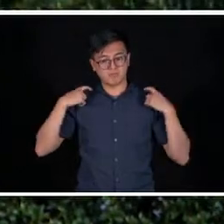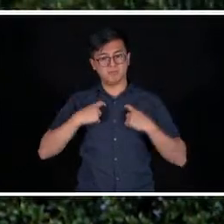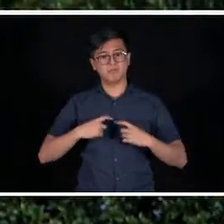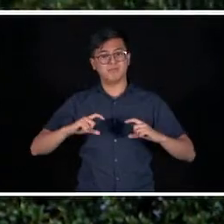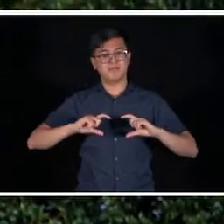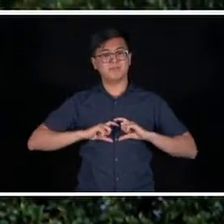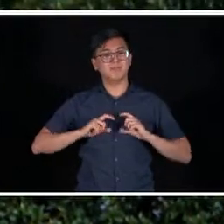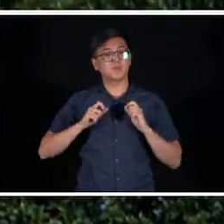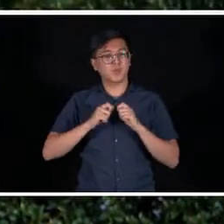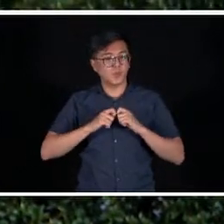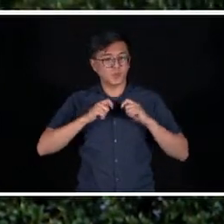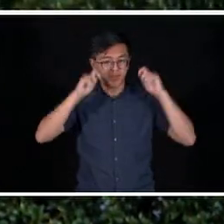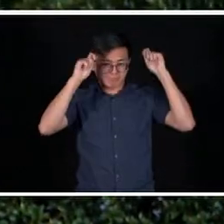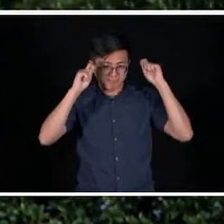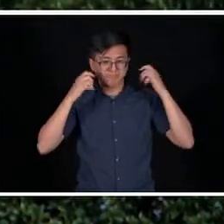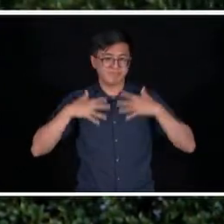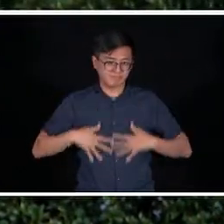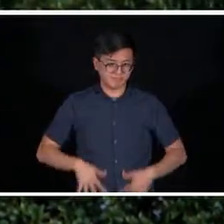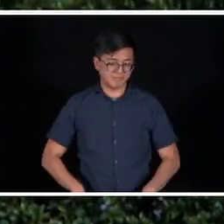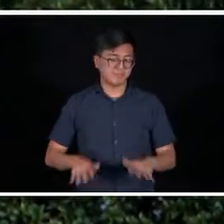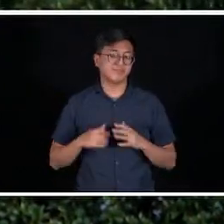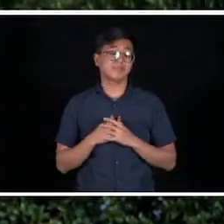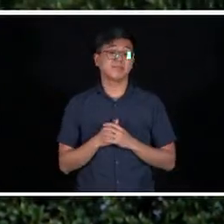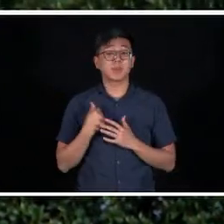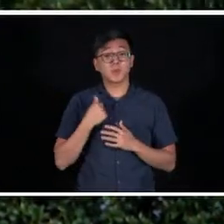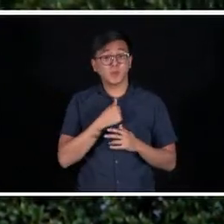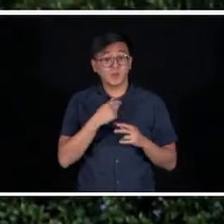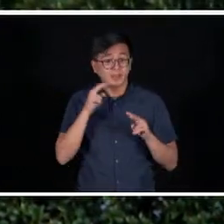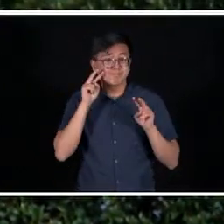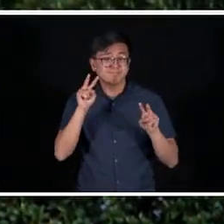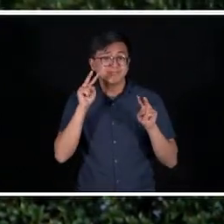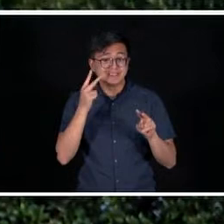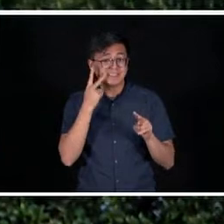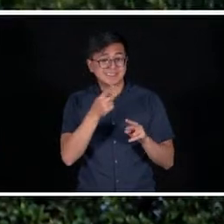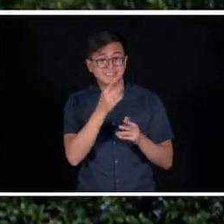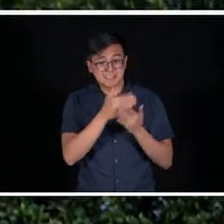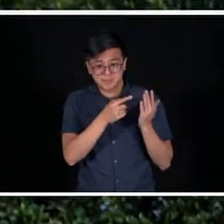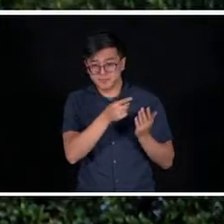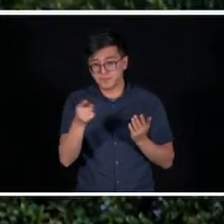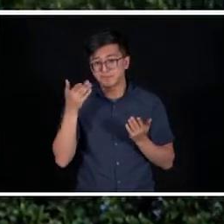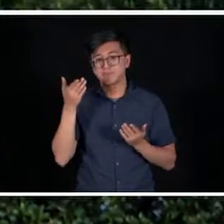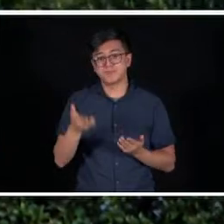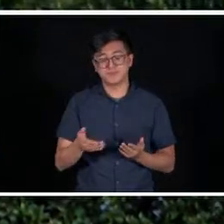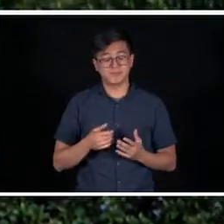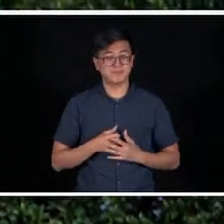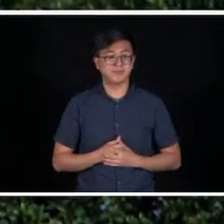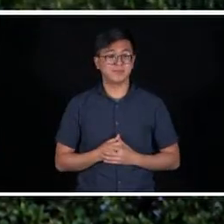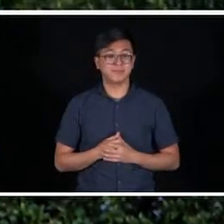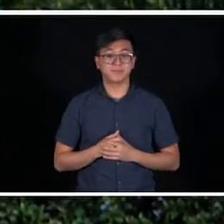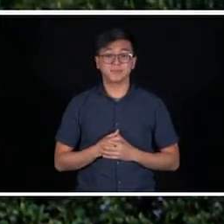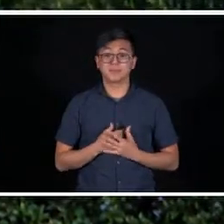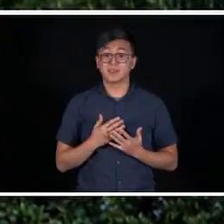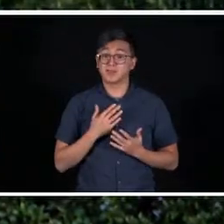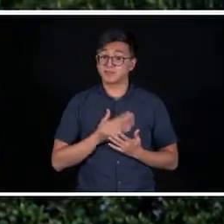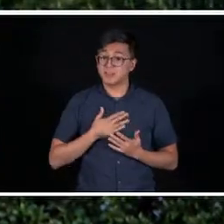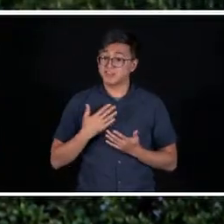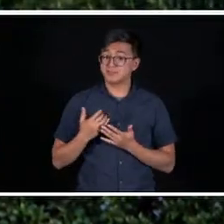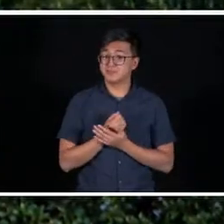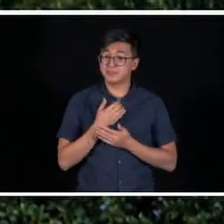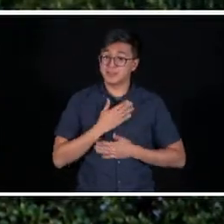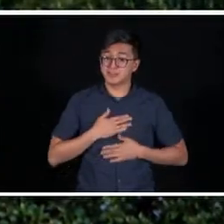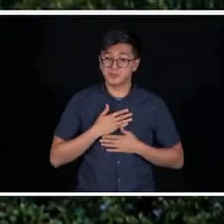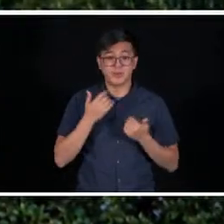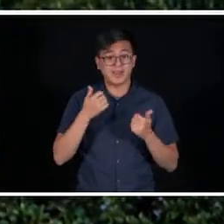and gown. We look forward to seeing some of you there as well. Please enjoy any remaining refreshments as you exit